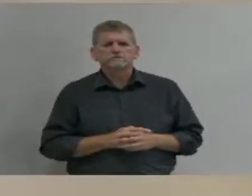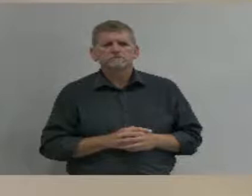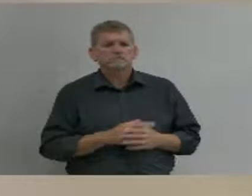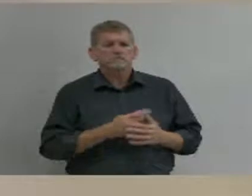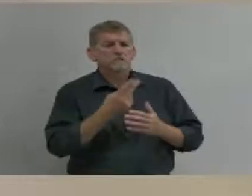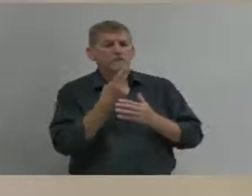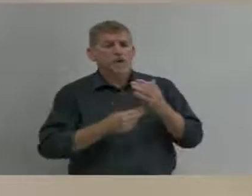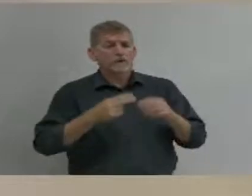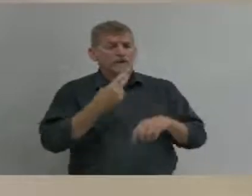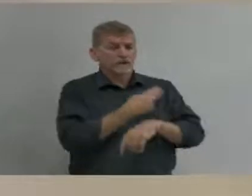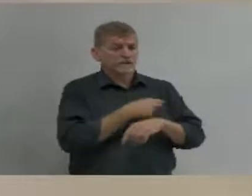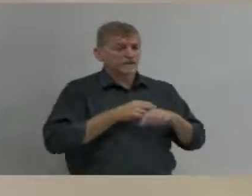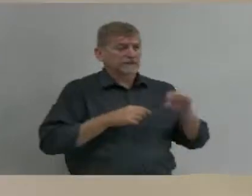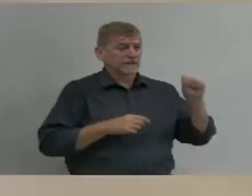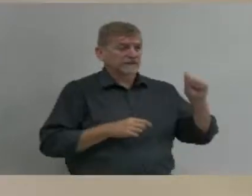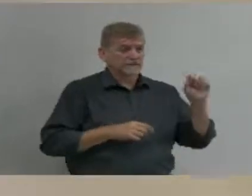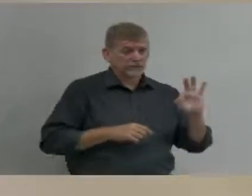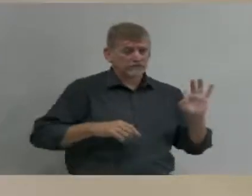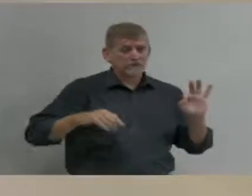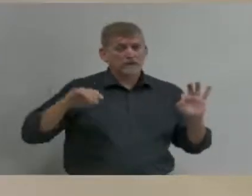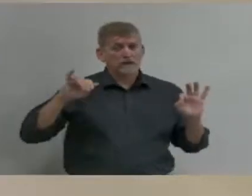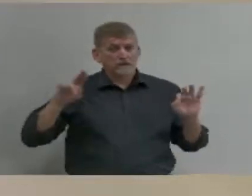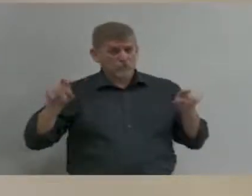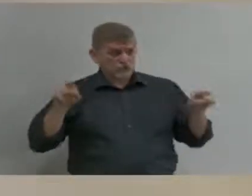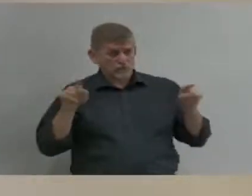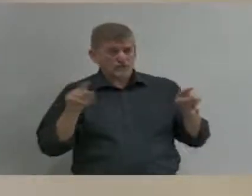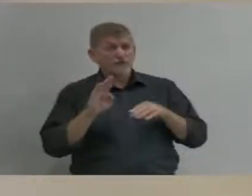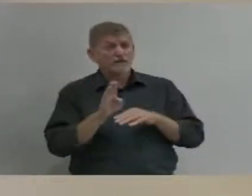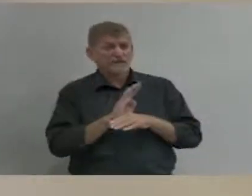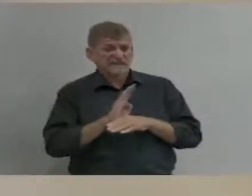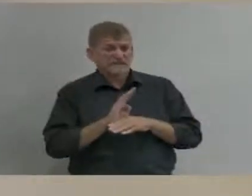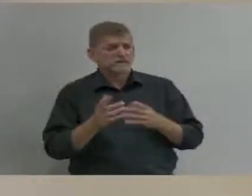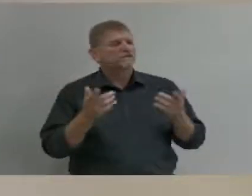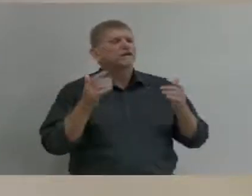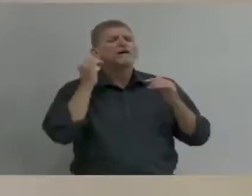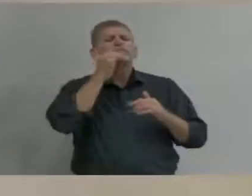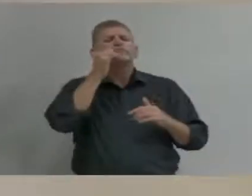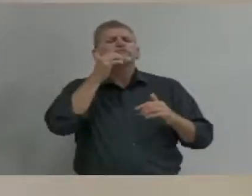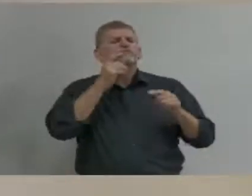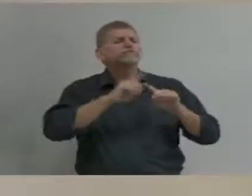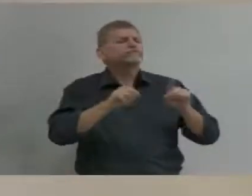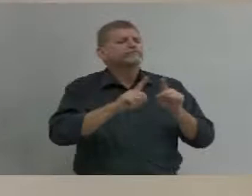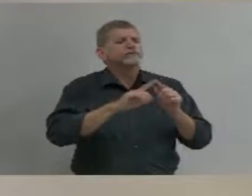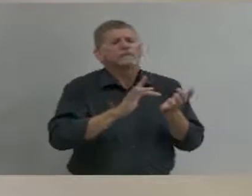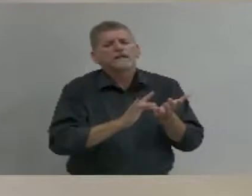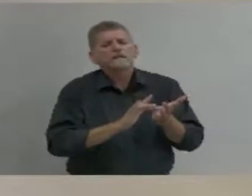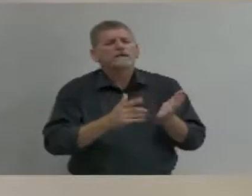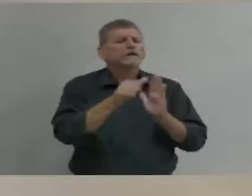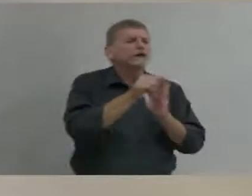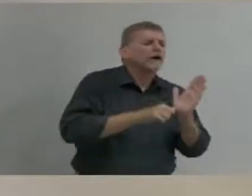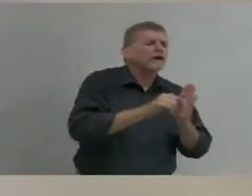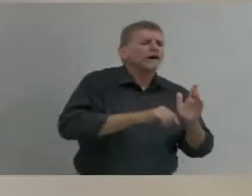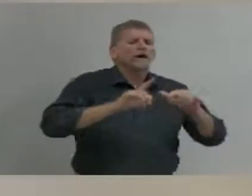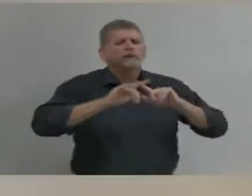busy with general medical illnesses and surgical needs.